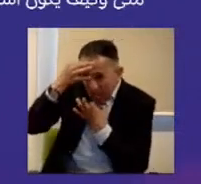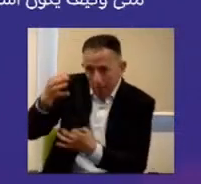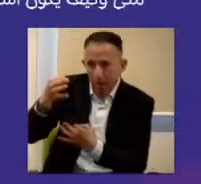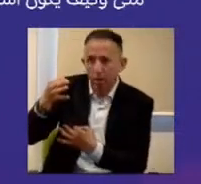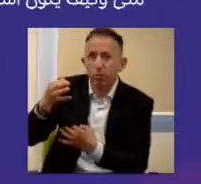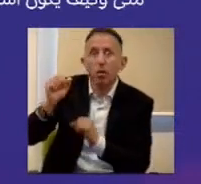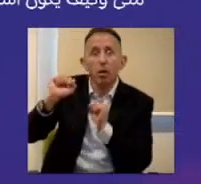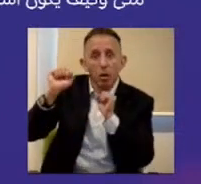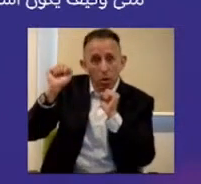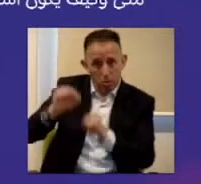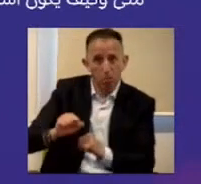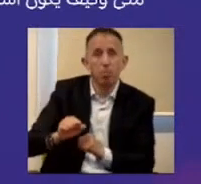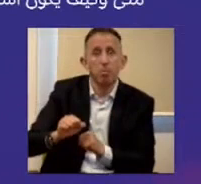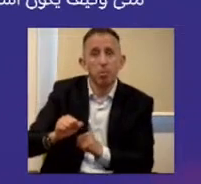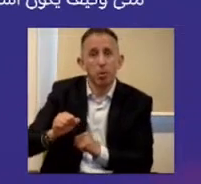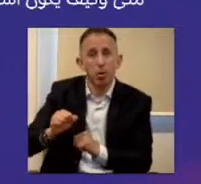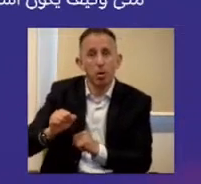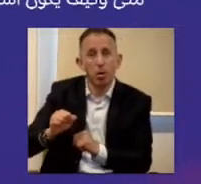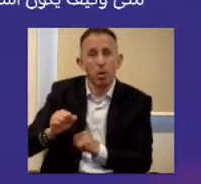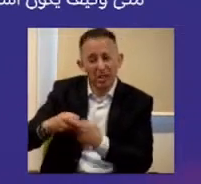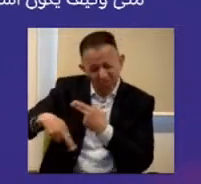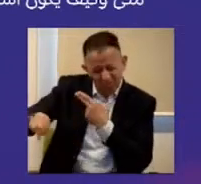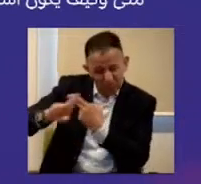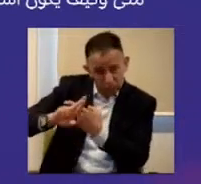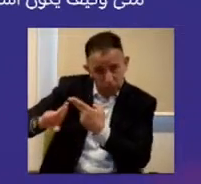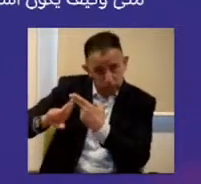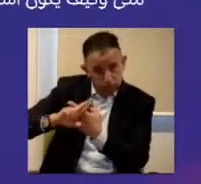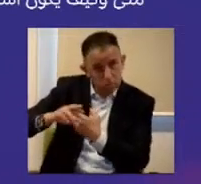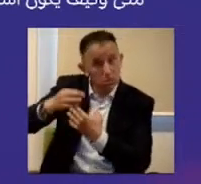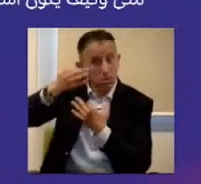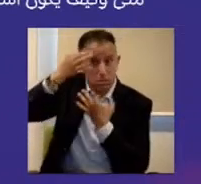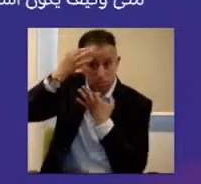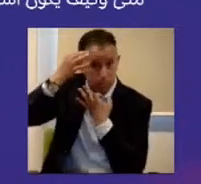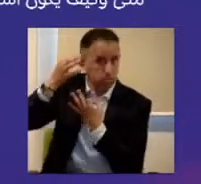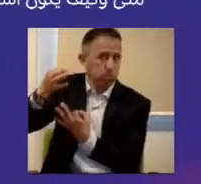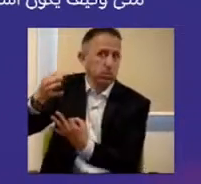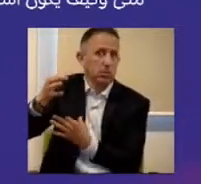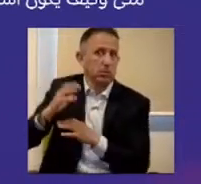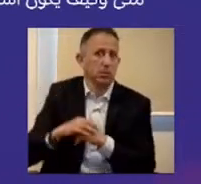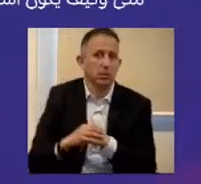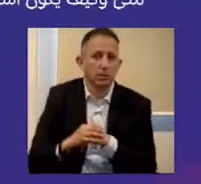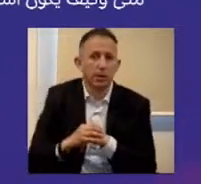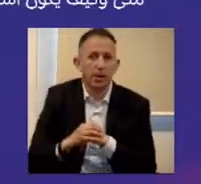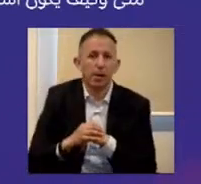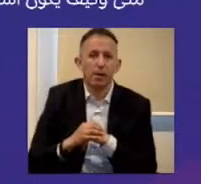the next word. So basically, he demonstrated that natural language is regular.